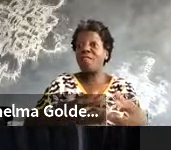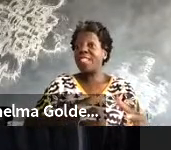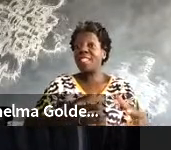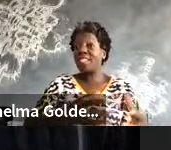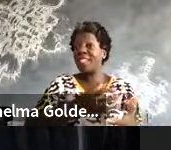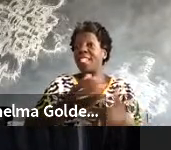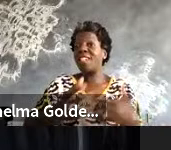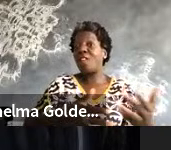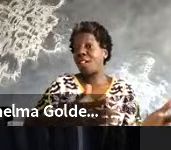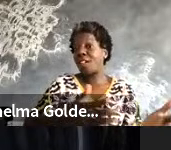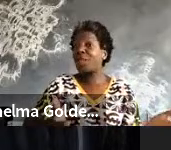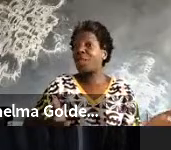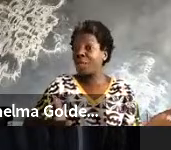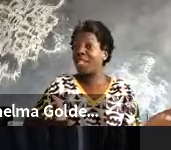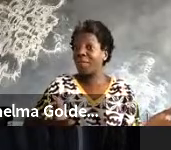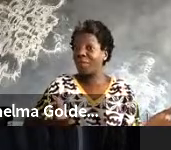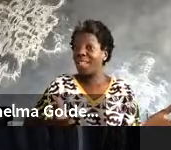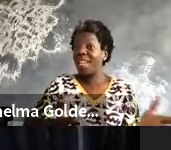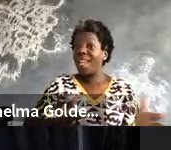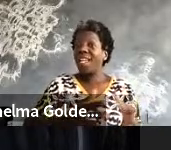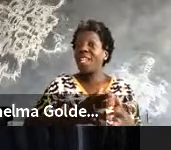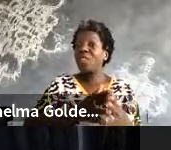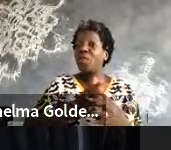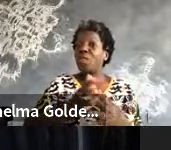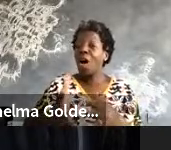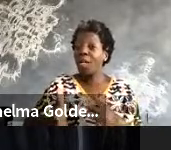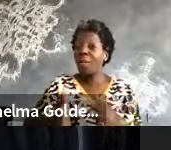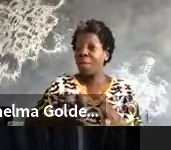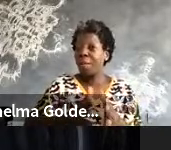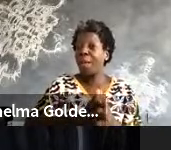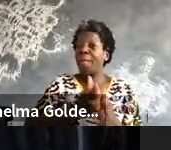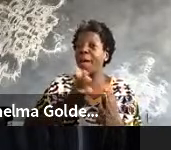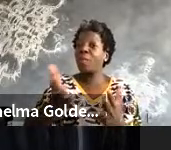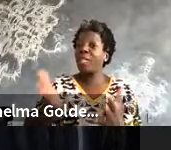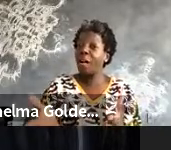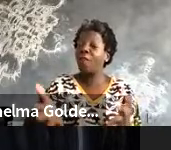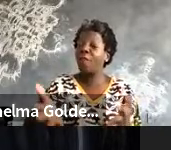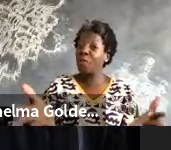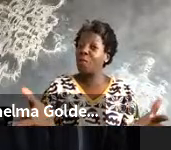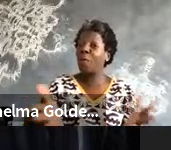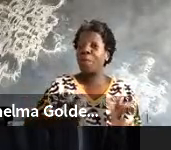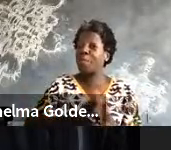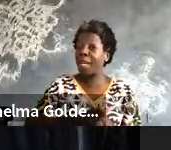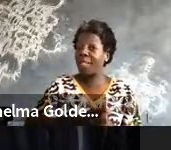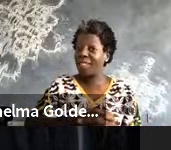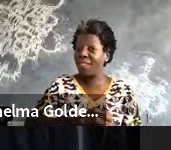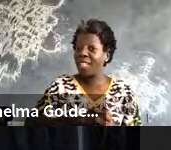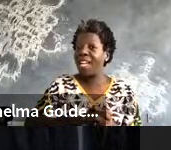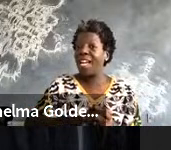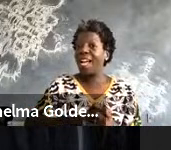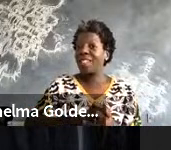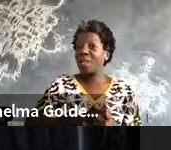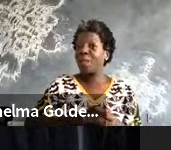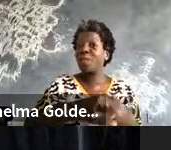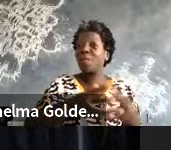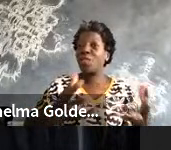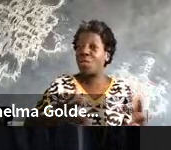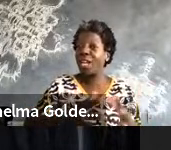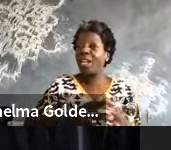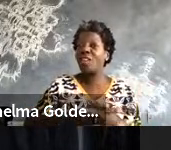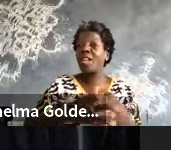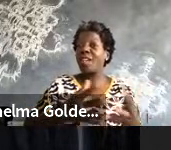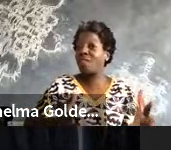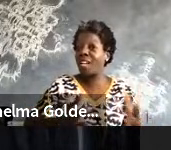involved, invested in an artist community. Yes. Can you talk a bit about that, Raquel, from your perspective as someone